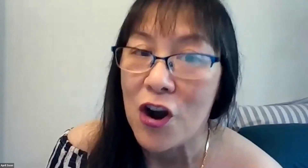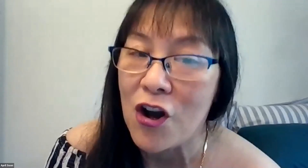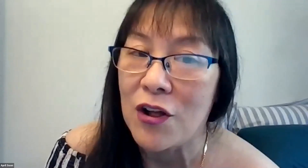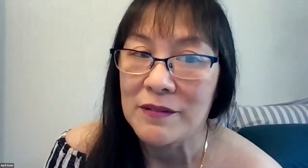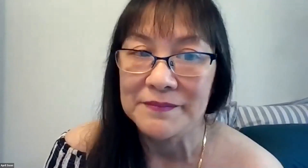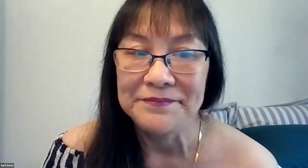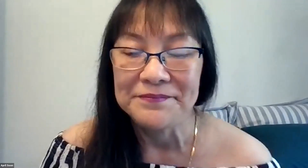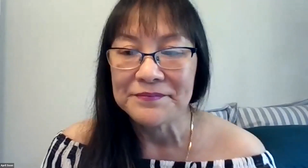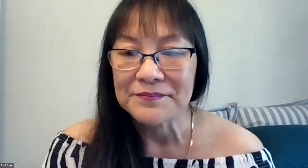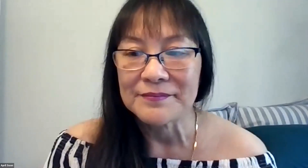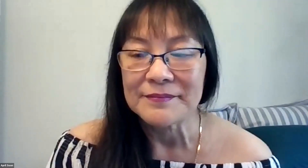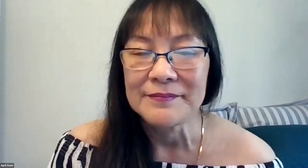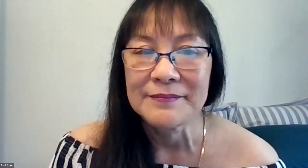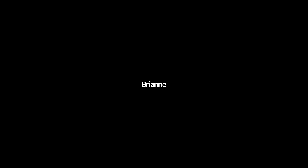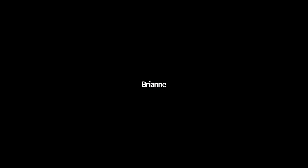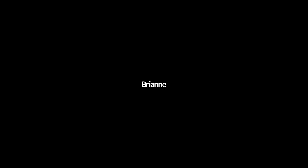your call.